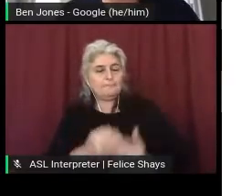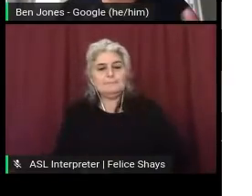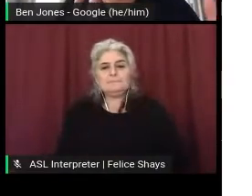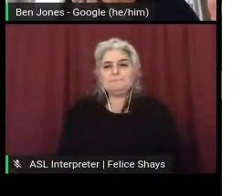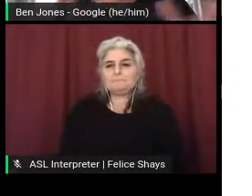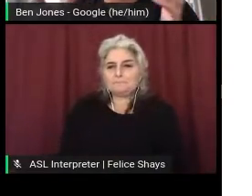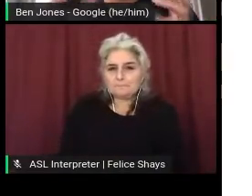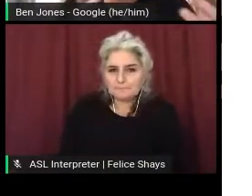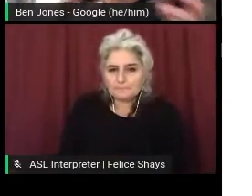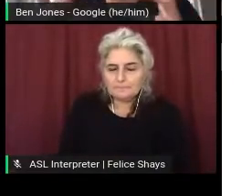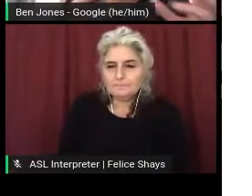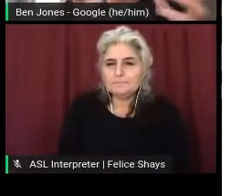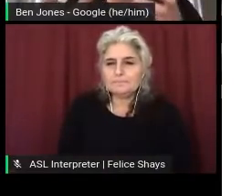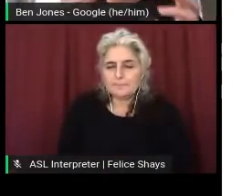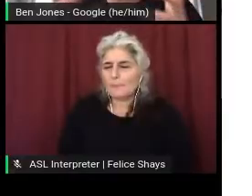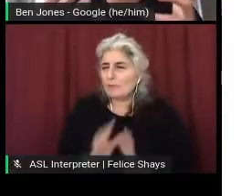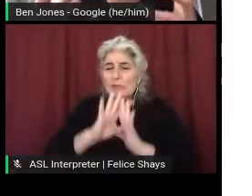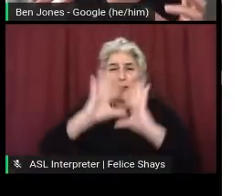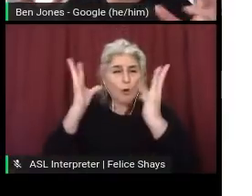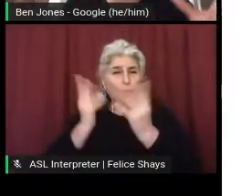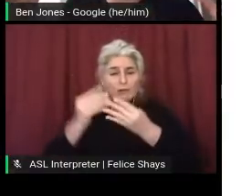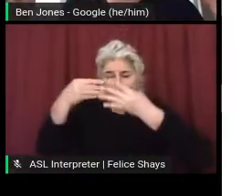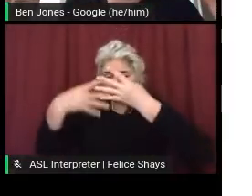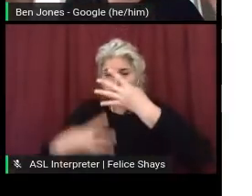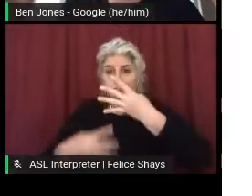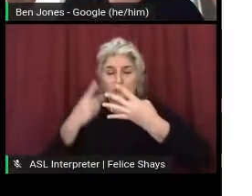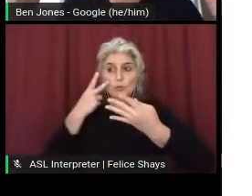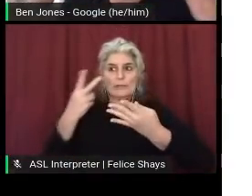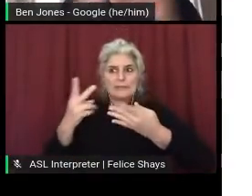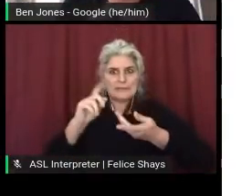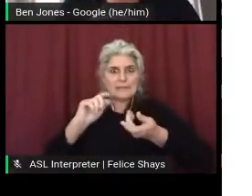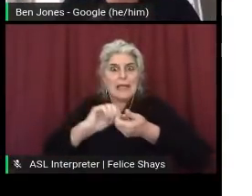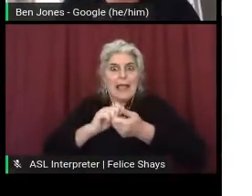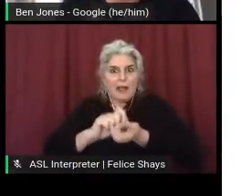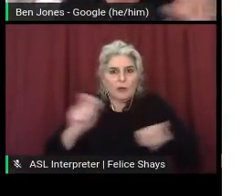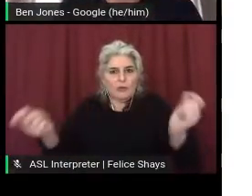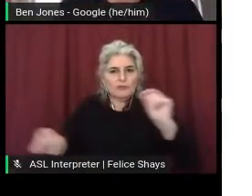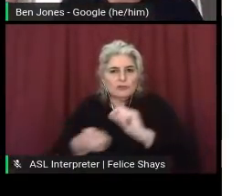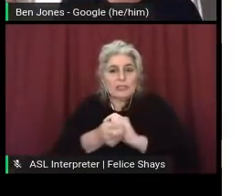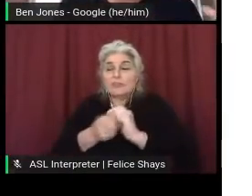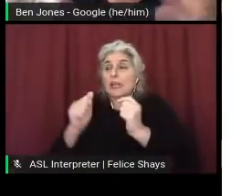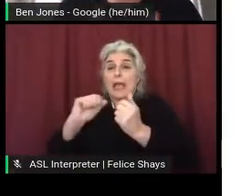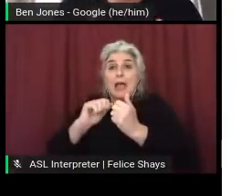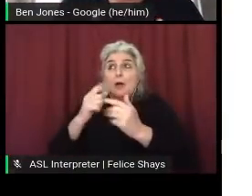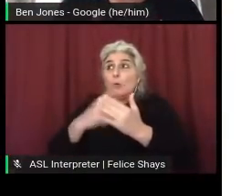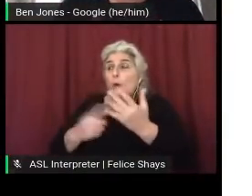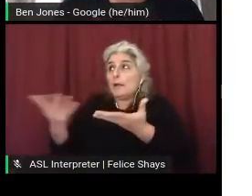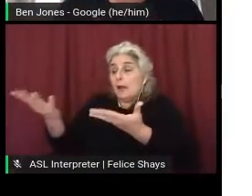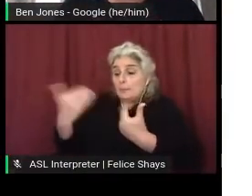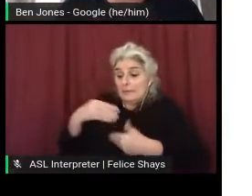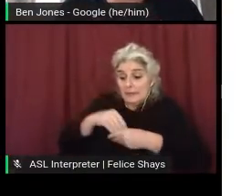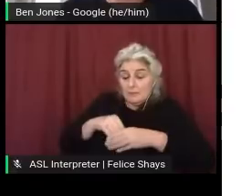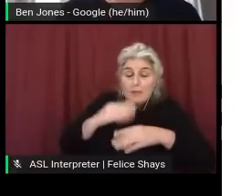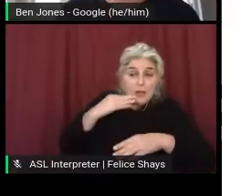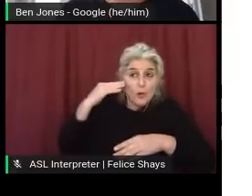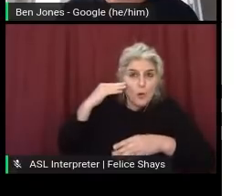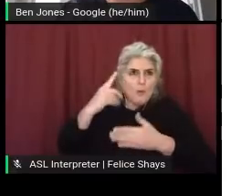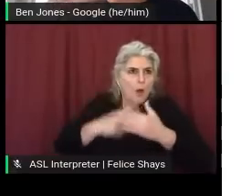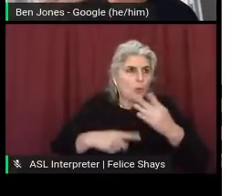personal care. The lens of all of these things are changing to what comes into my home, how do I experience them in my